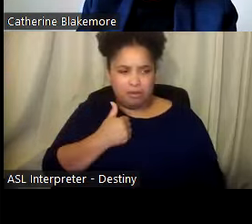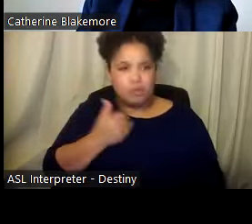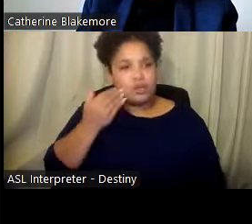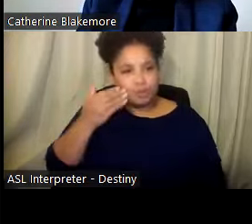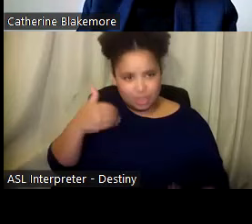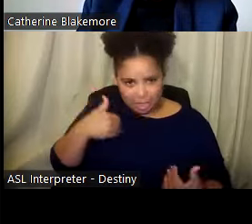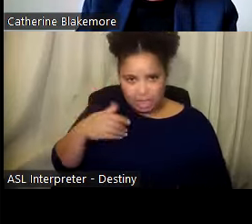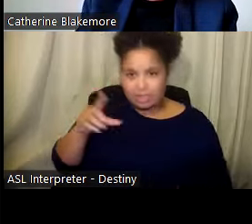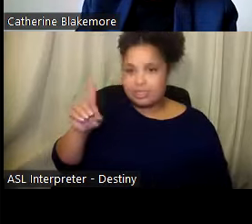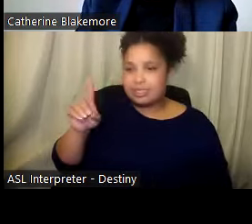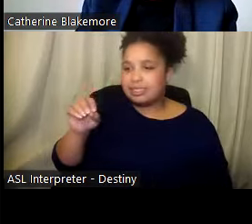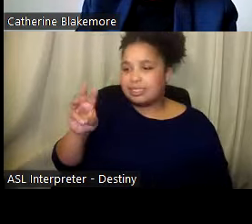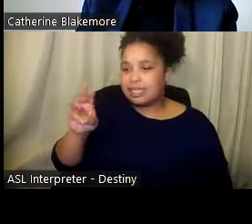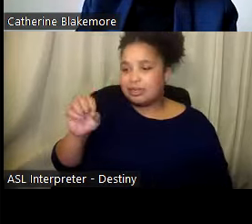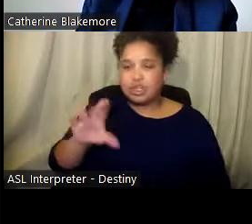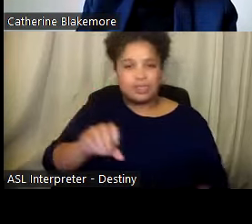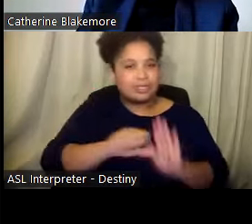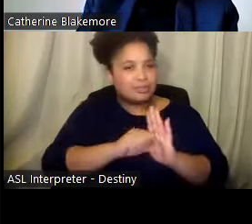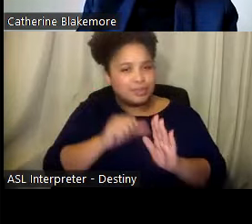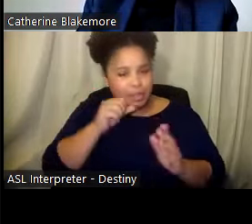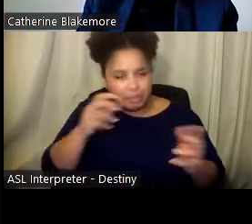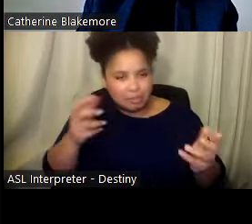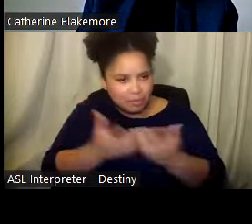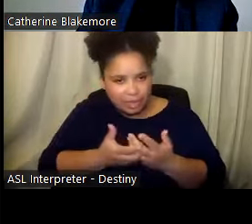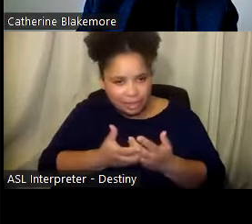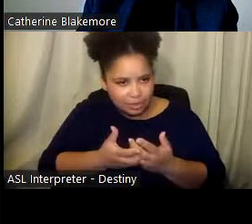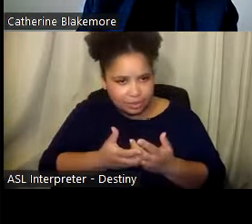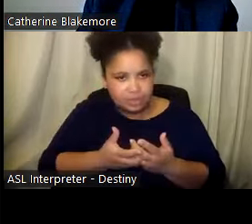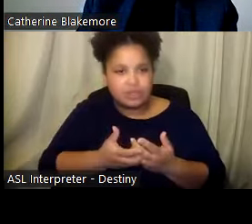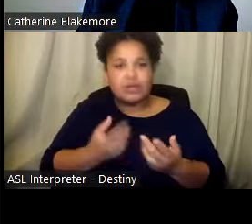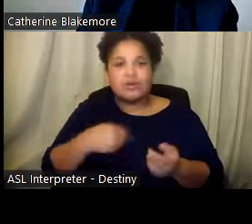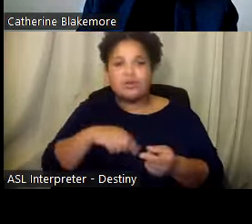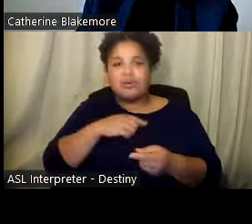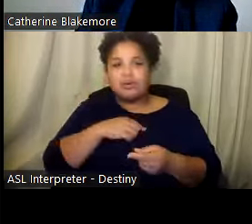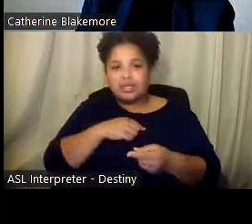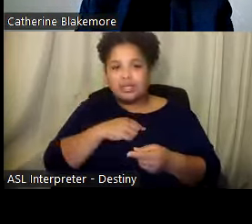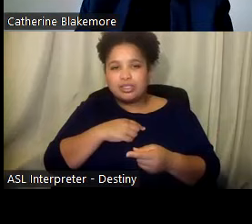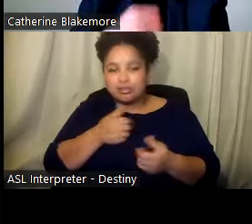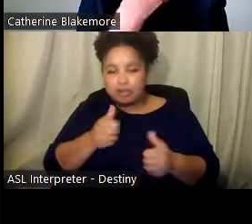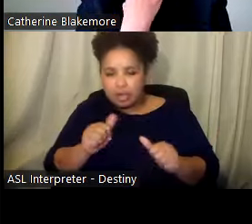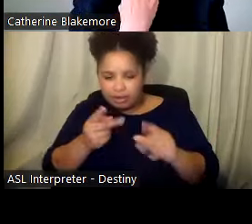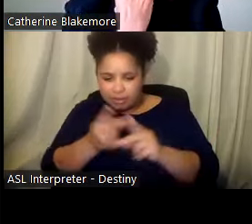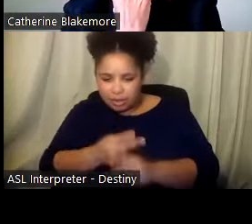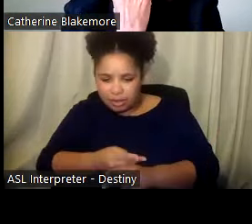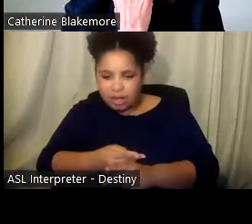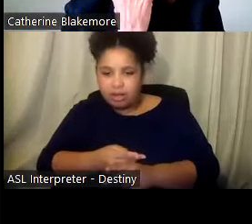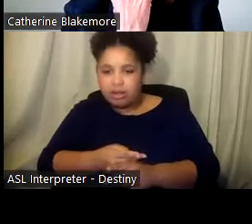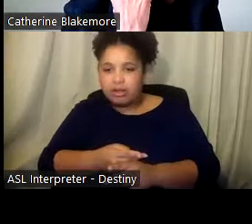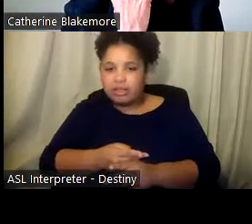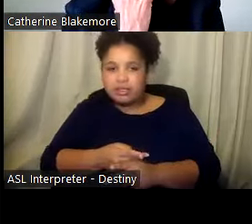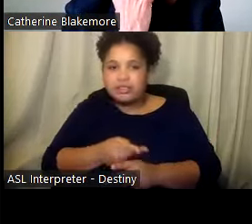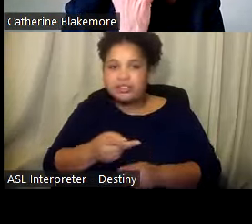Downs. Her symptoms didn't match. So we kept pursuing what was going on. And it turned out that she